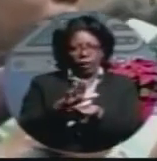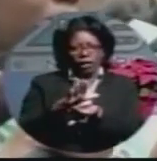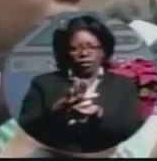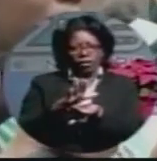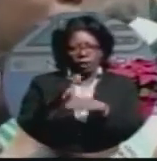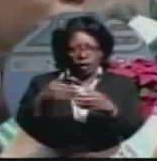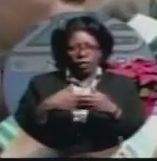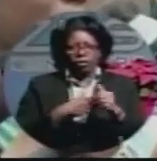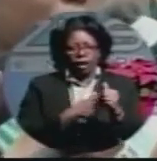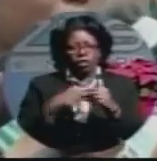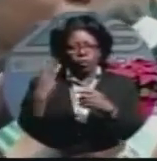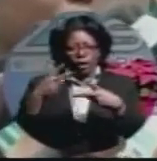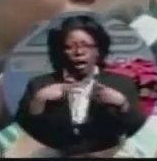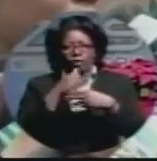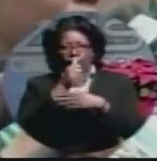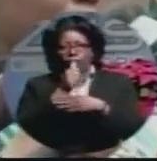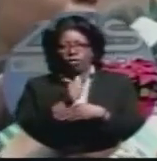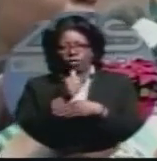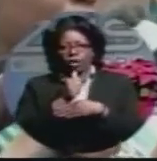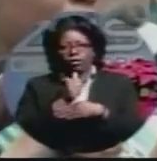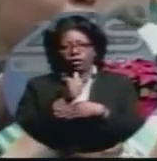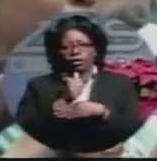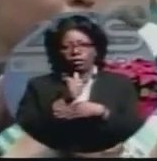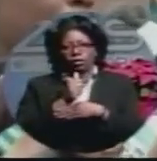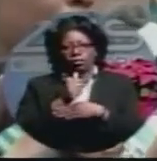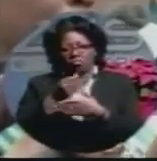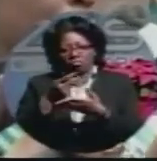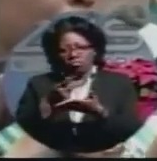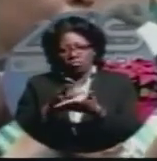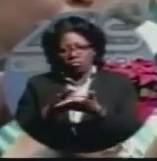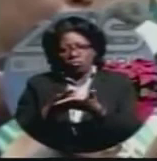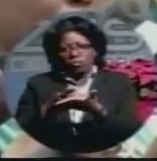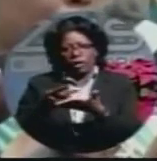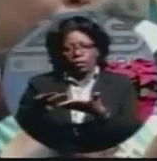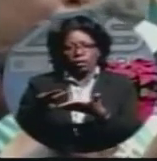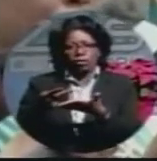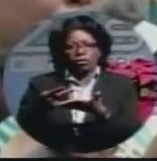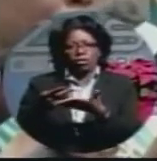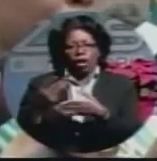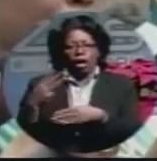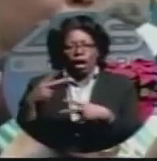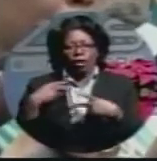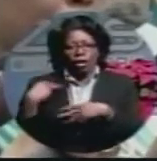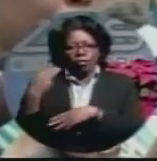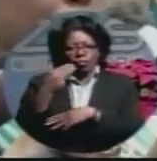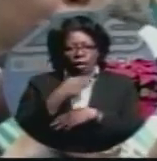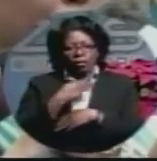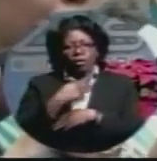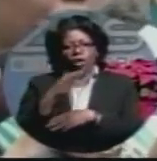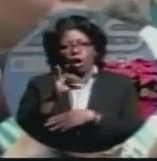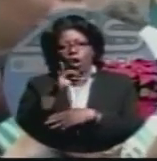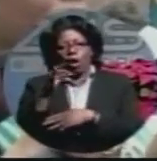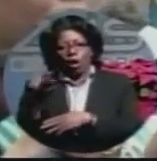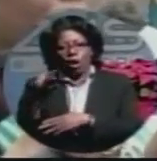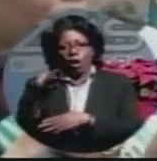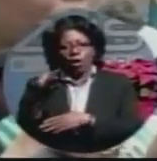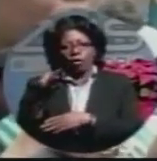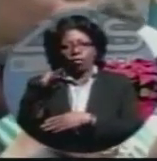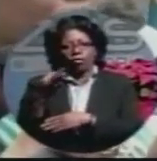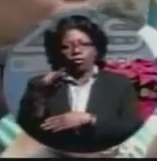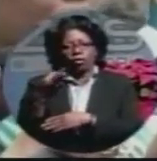a private fees engagement act. Members of the force that are off duty can return to